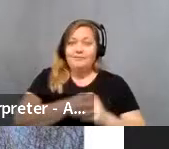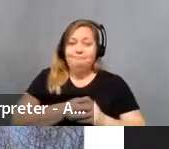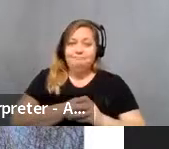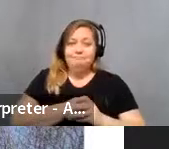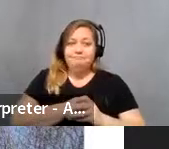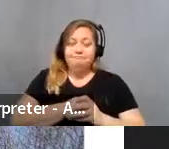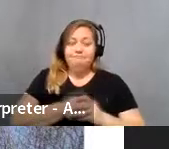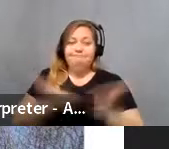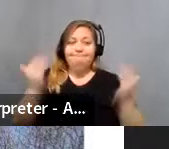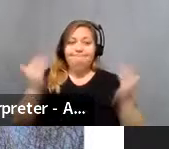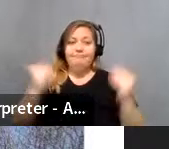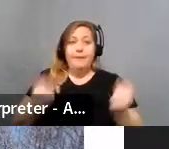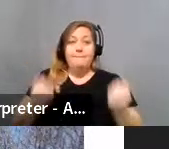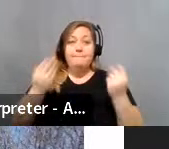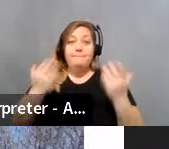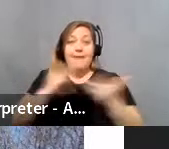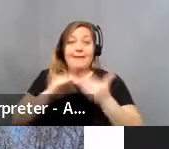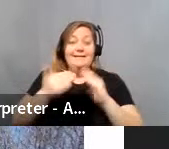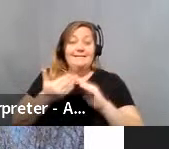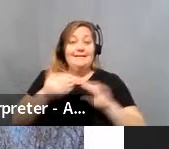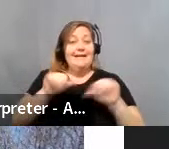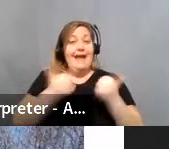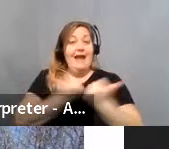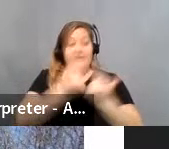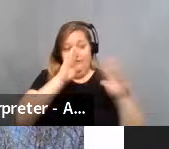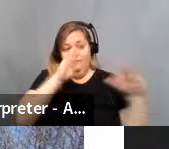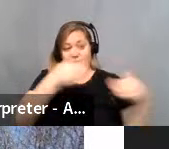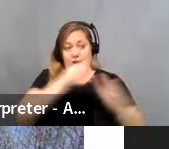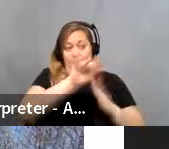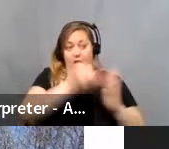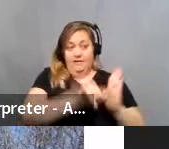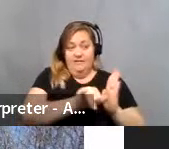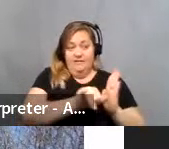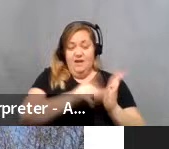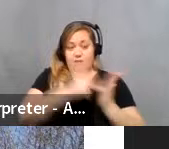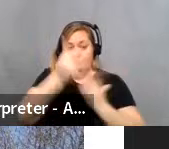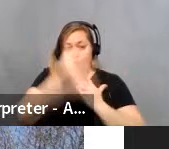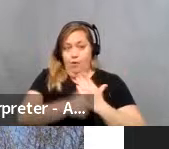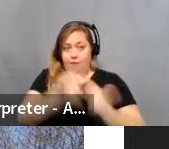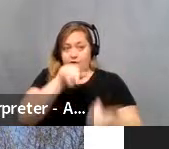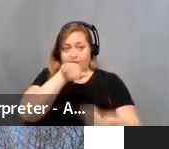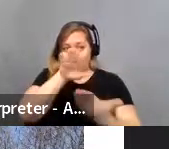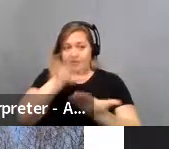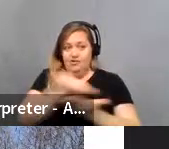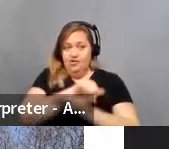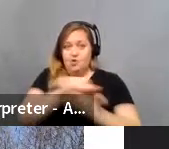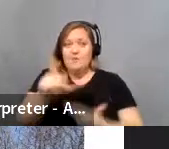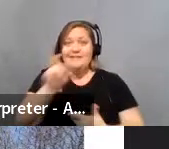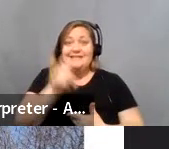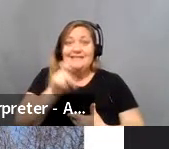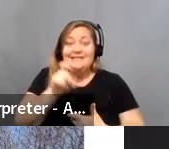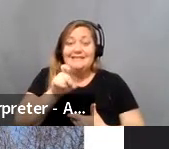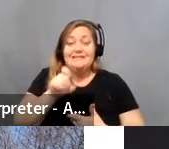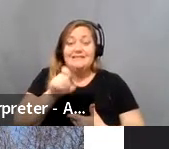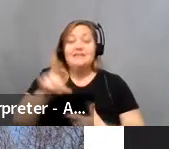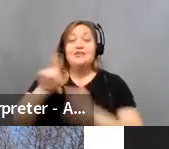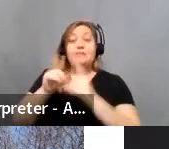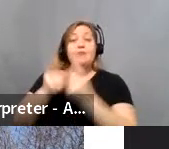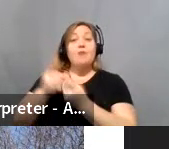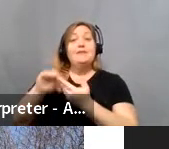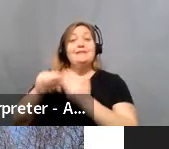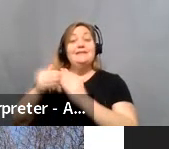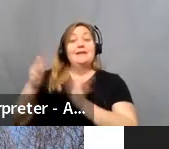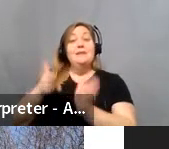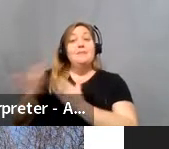Many city agencies work on policies and programs that aim to address New Yorkers' housing needs. Department of City Planning is